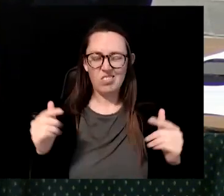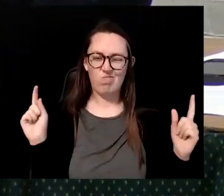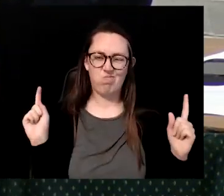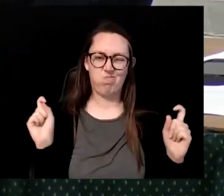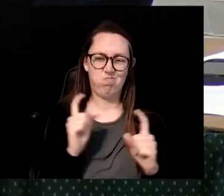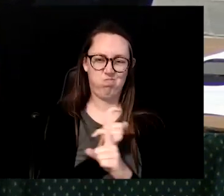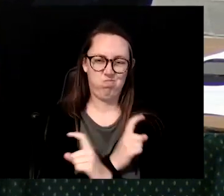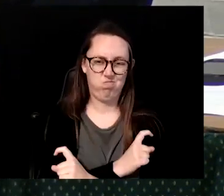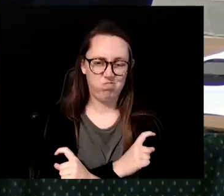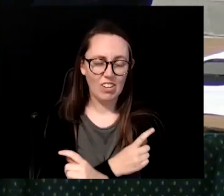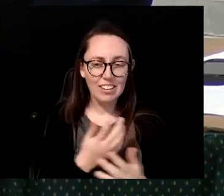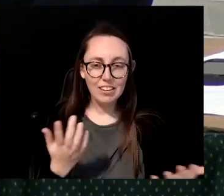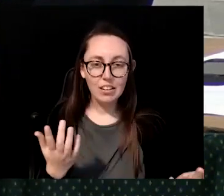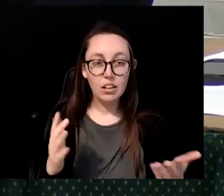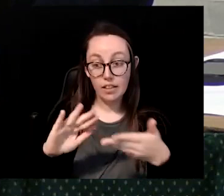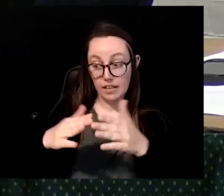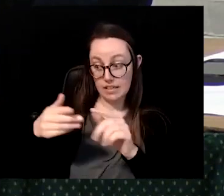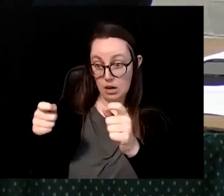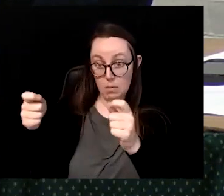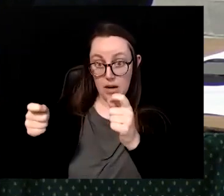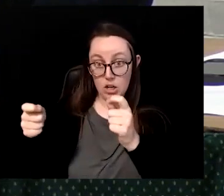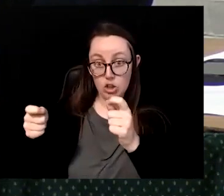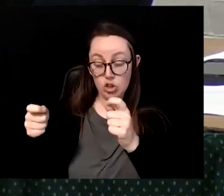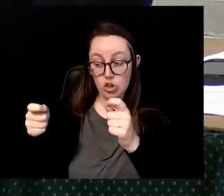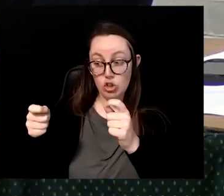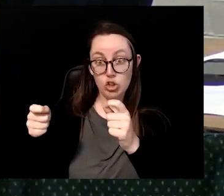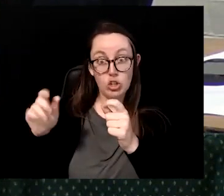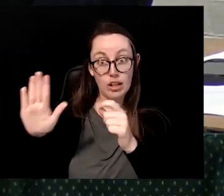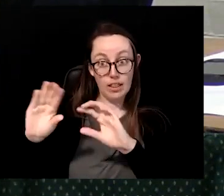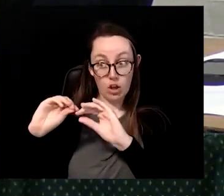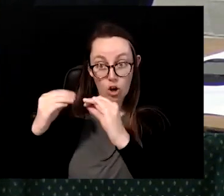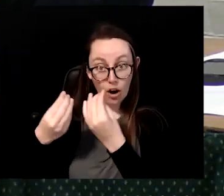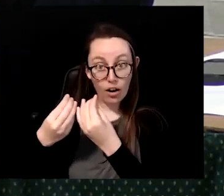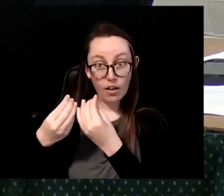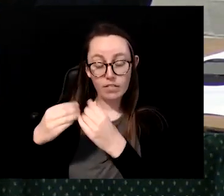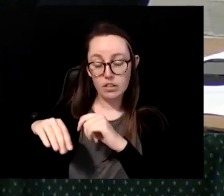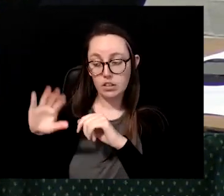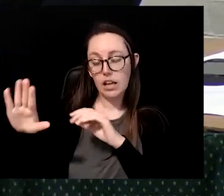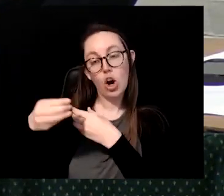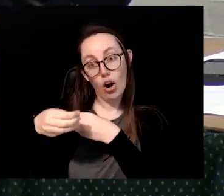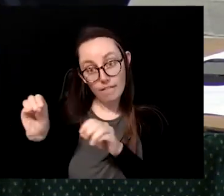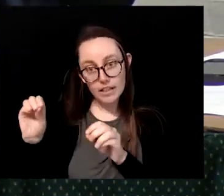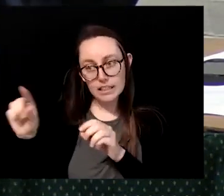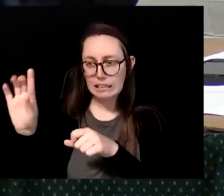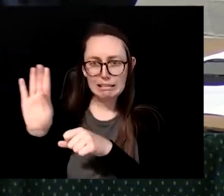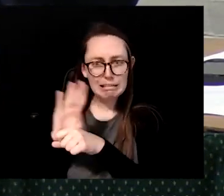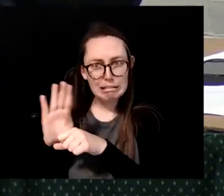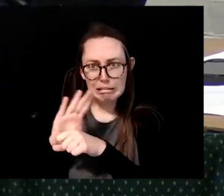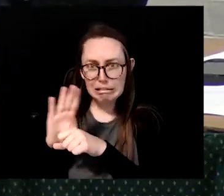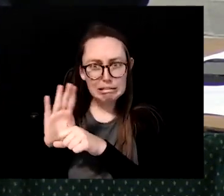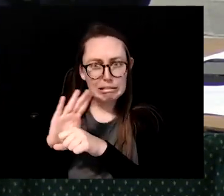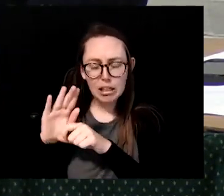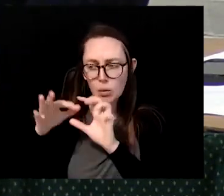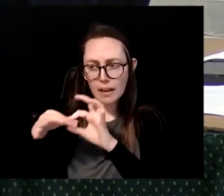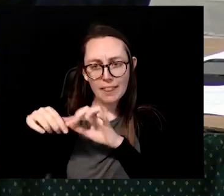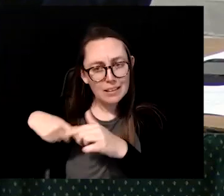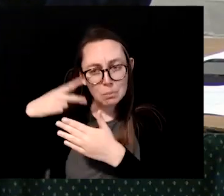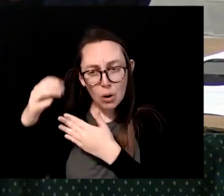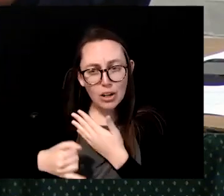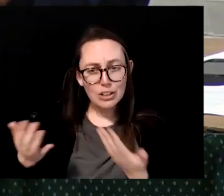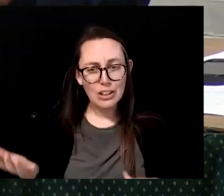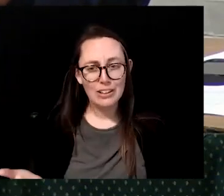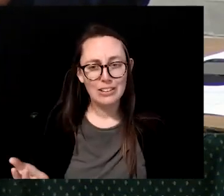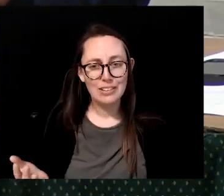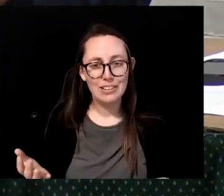quite frankly um is extremely busy with and has been you know um and so we're asking